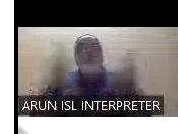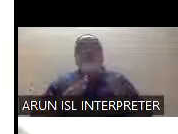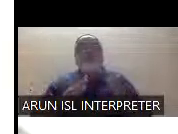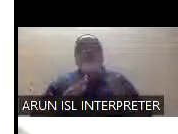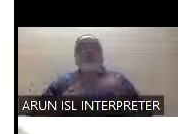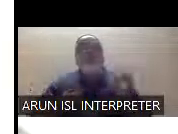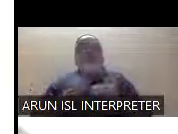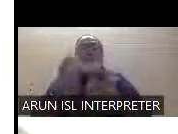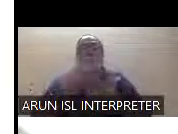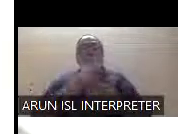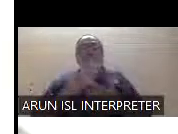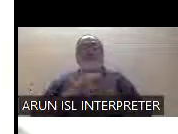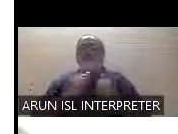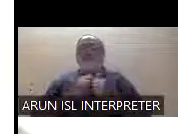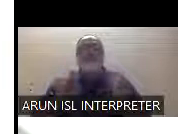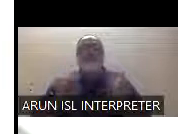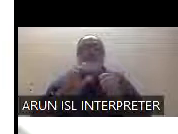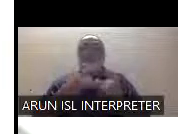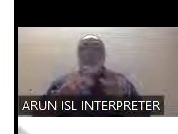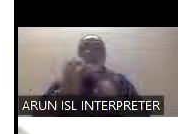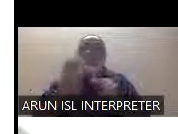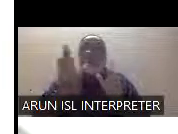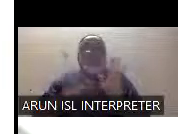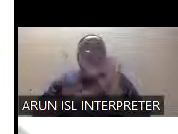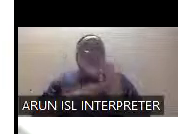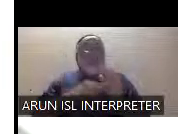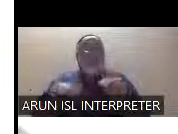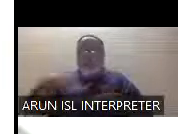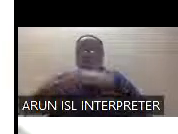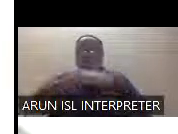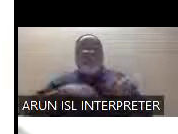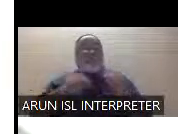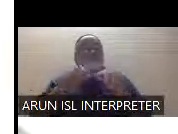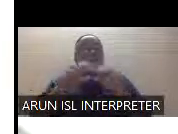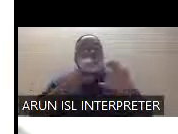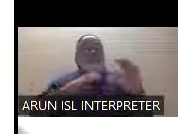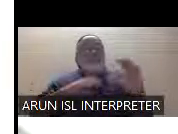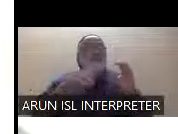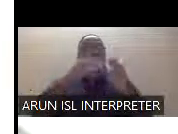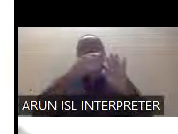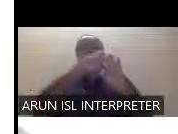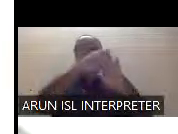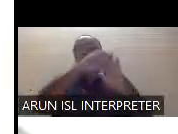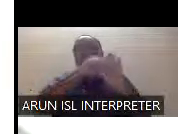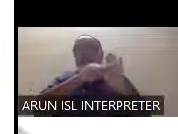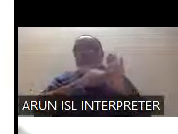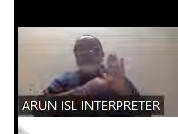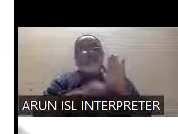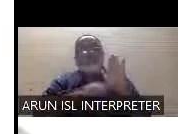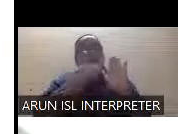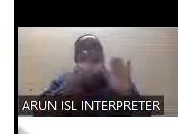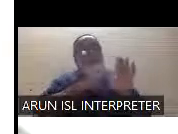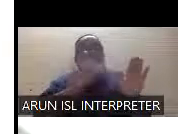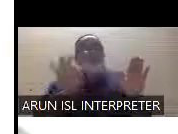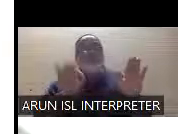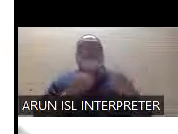no permission will be given if the plan does not adhere to the harmonized guideline, the standards which are given in the guidelines.